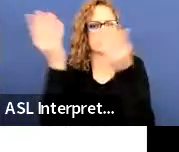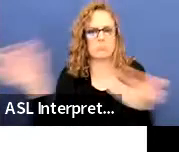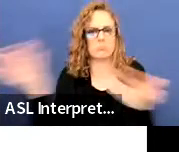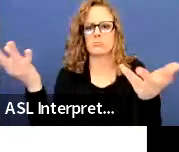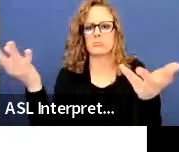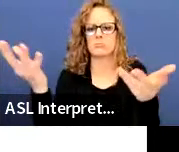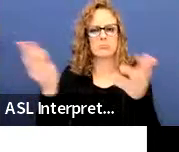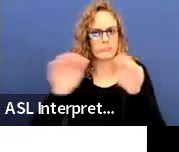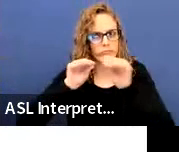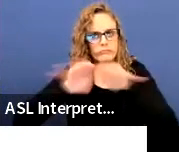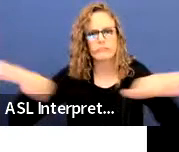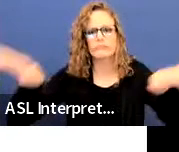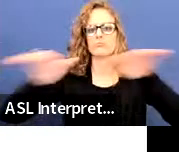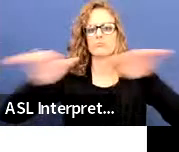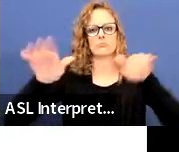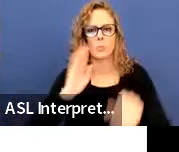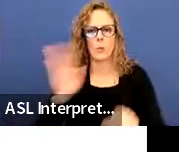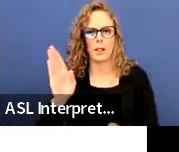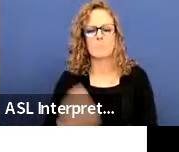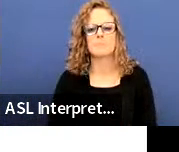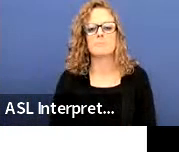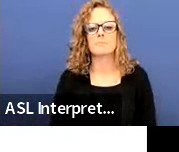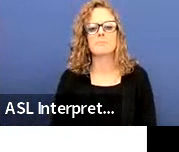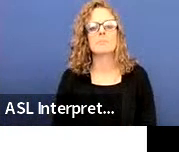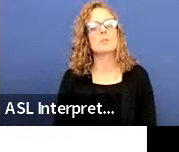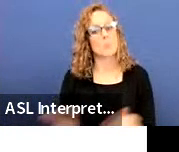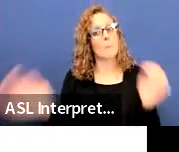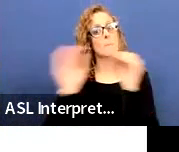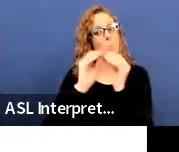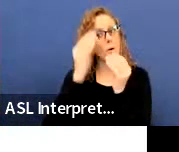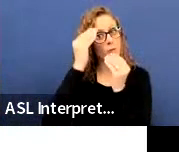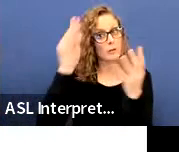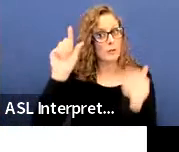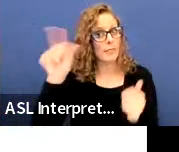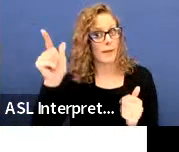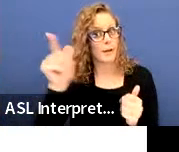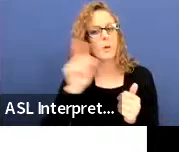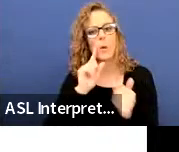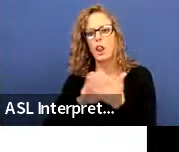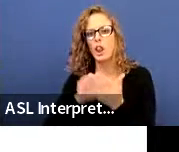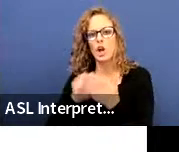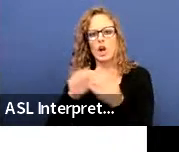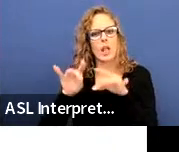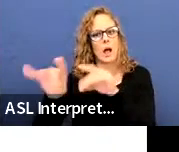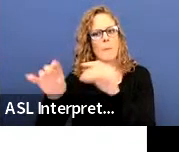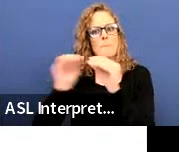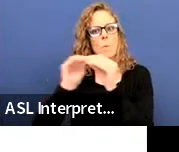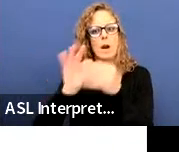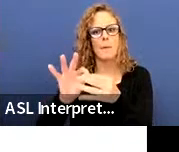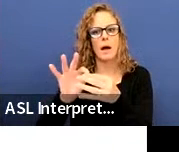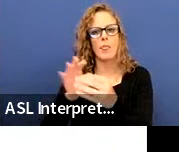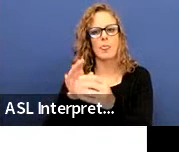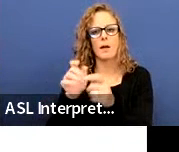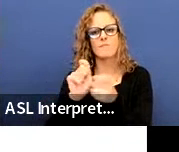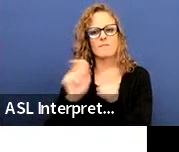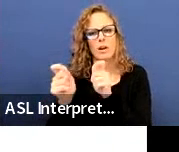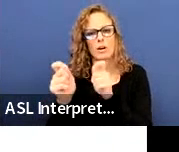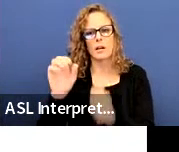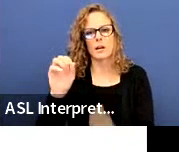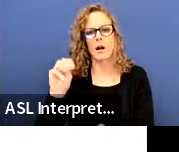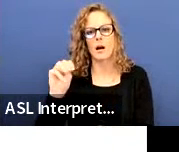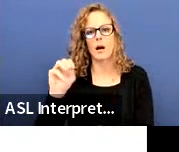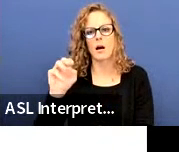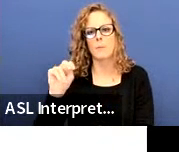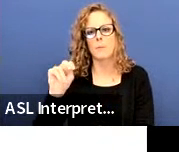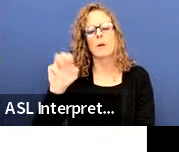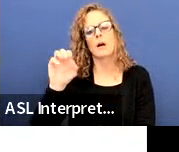and what's going on. So there's more to come. We'll learn more about Omicron in the near future and continue to work on